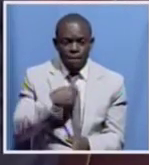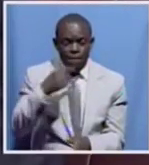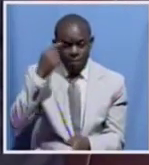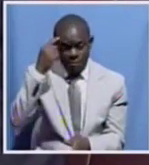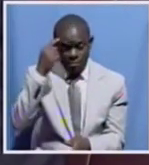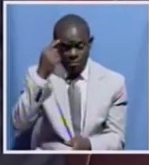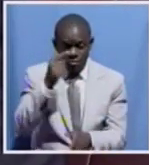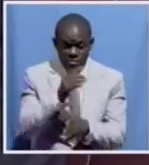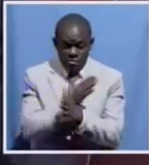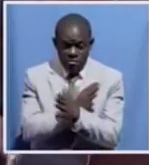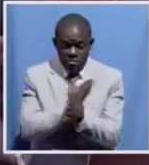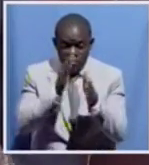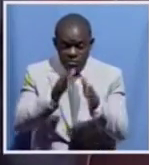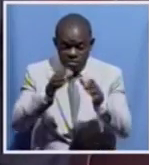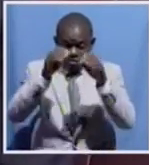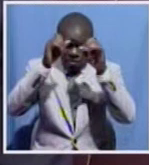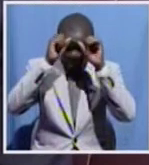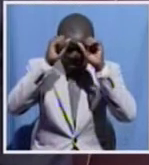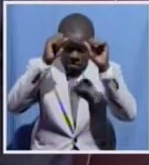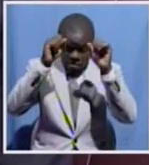of Zambia, Mr. Edgar Lungu, showed